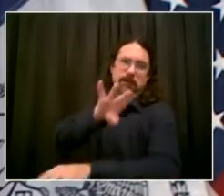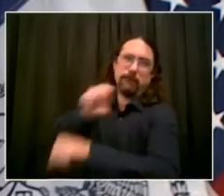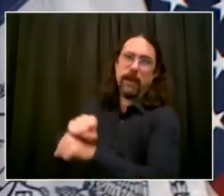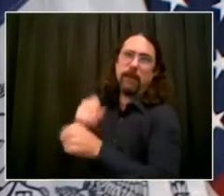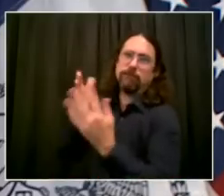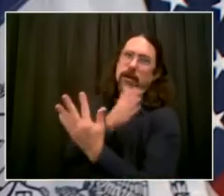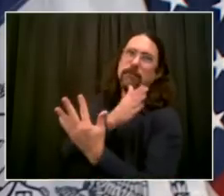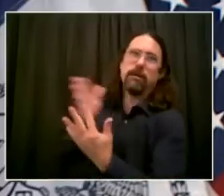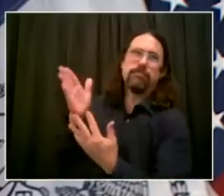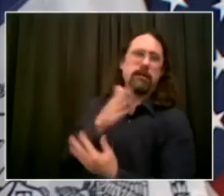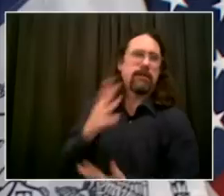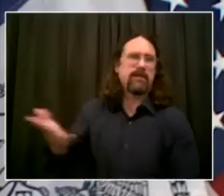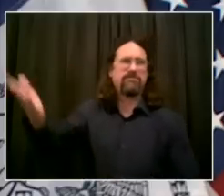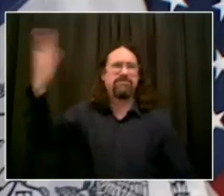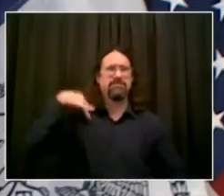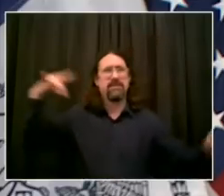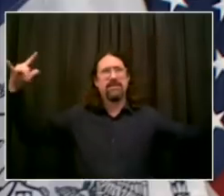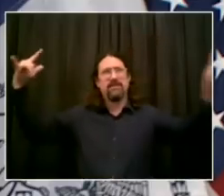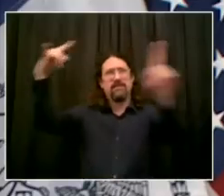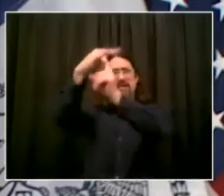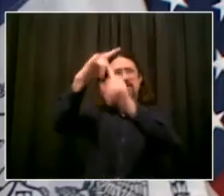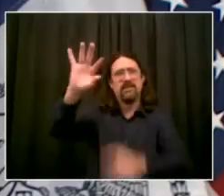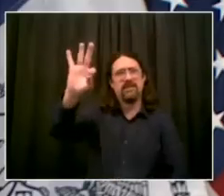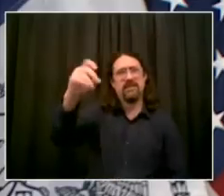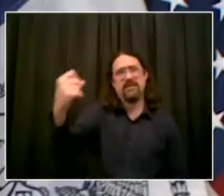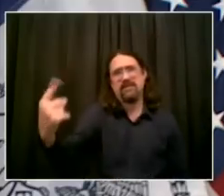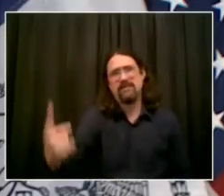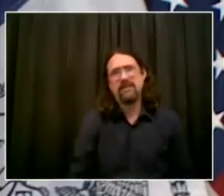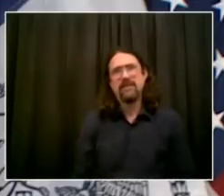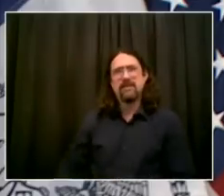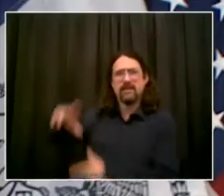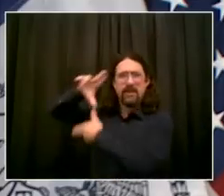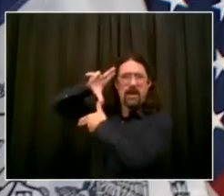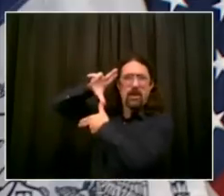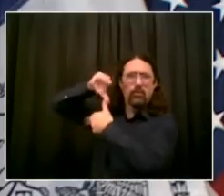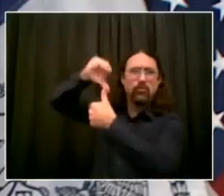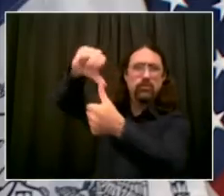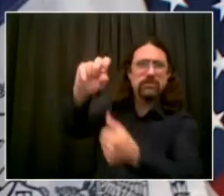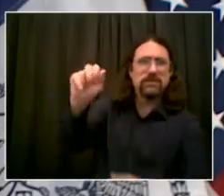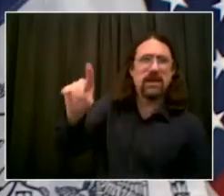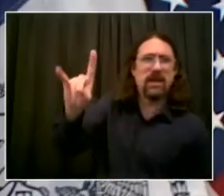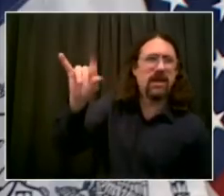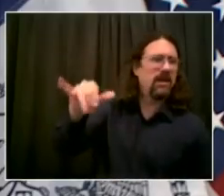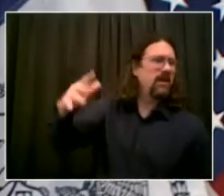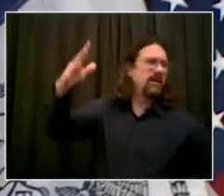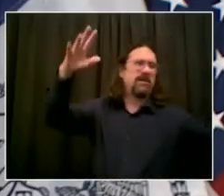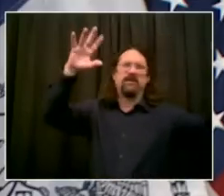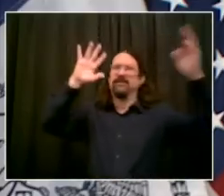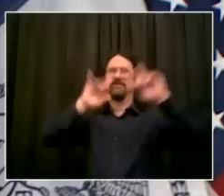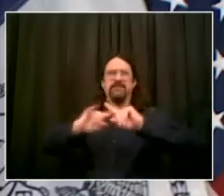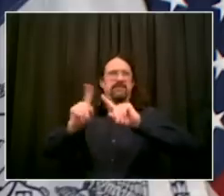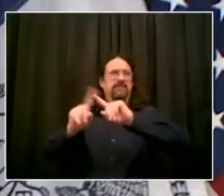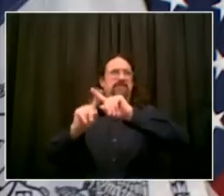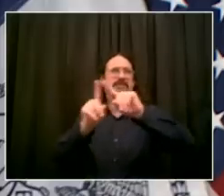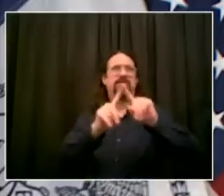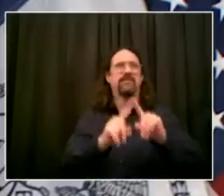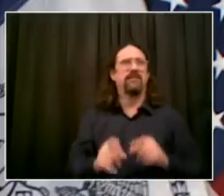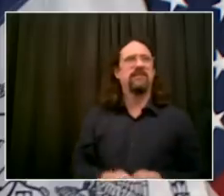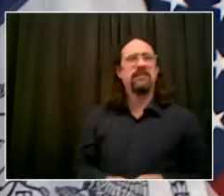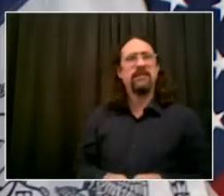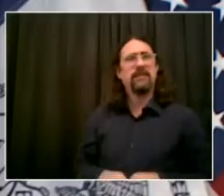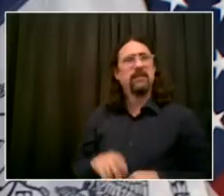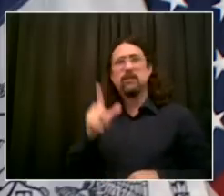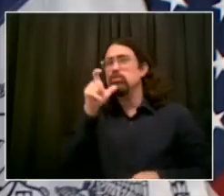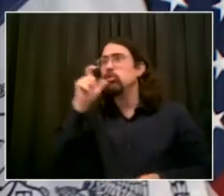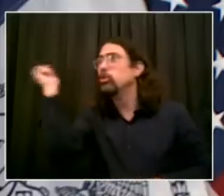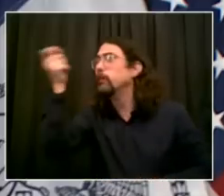common cause. And everyone who participates helps everyone else. If we do that, we will